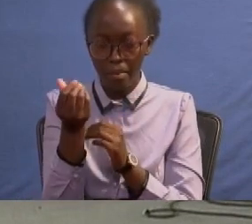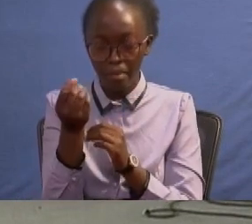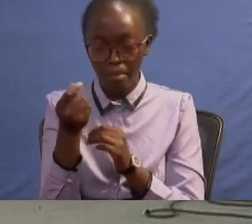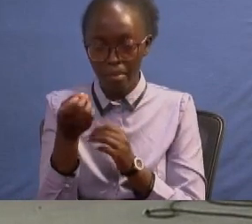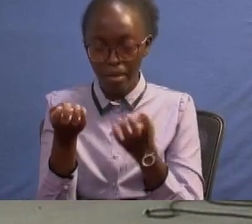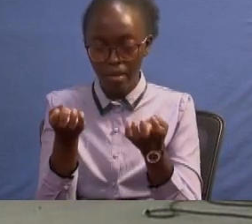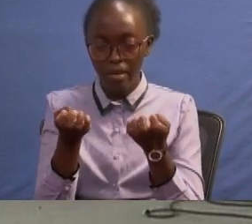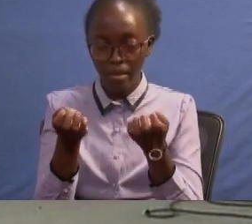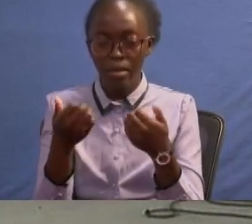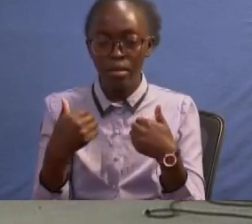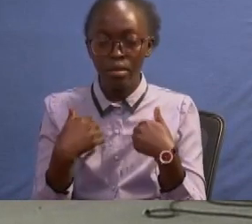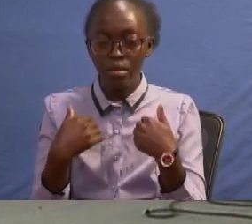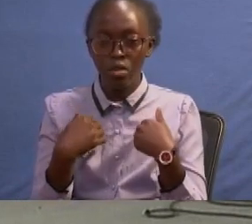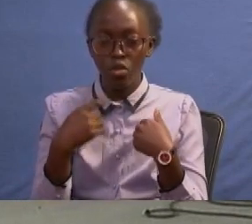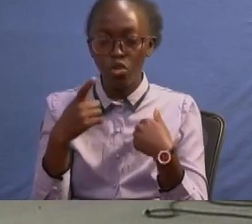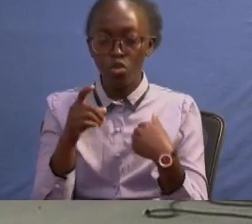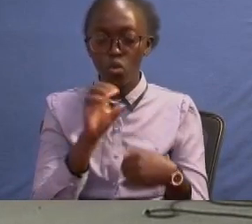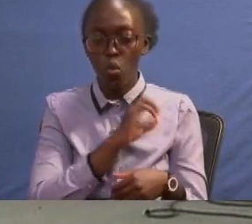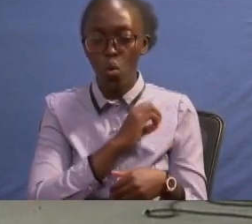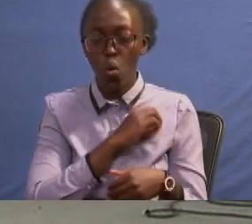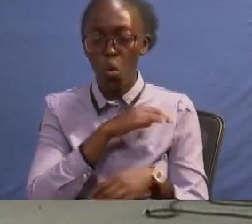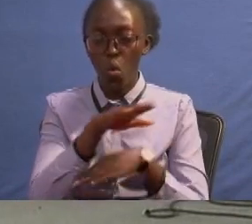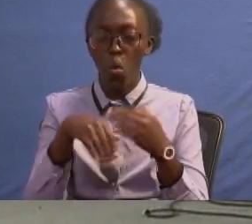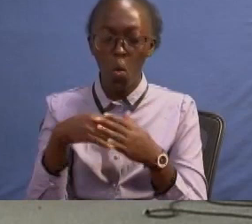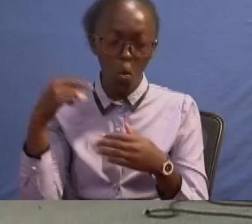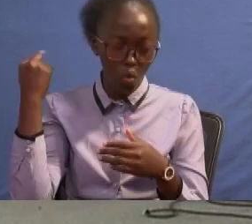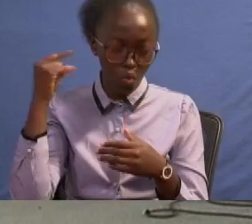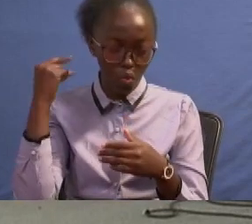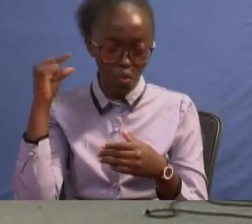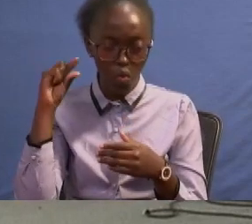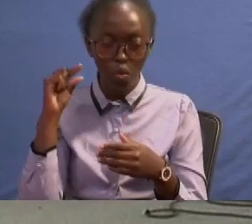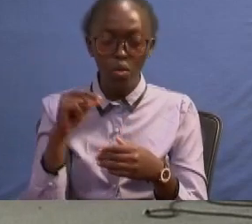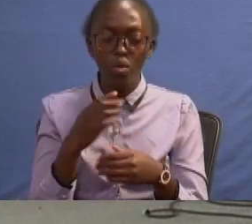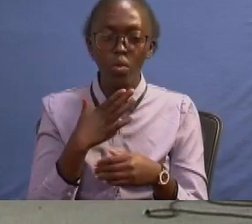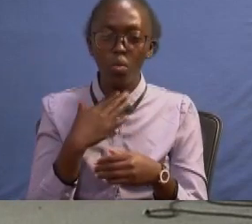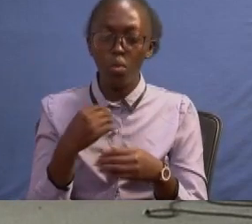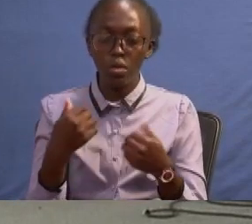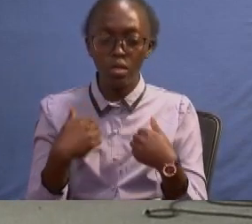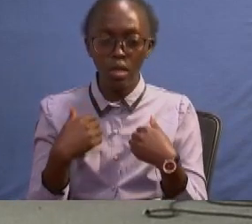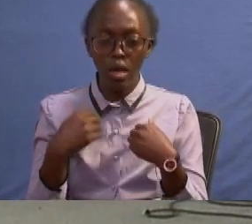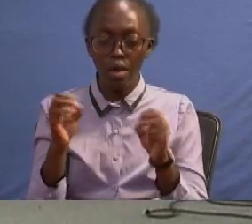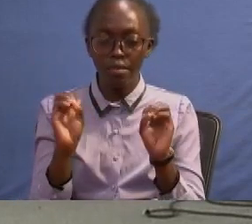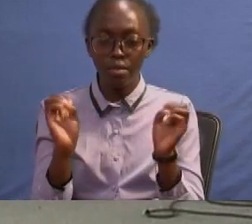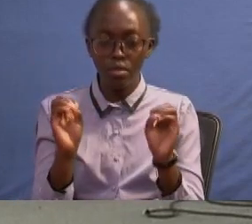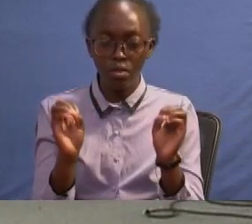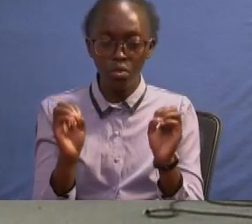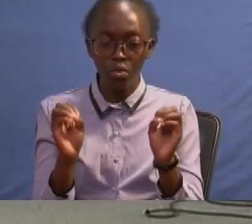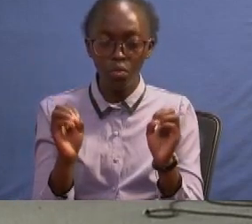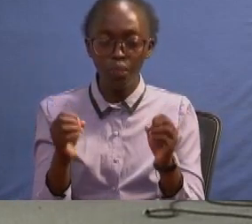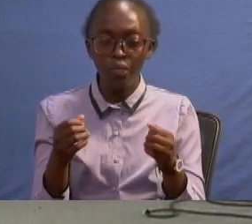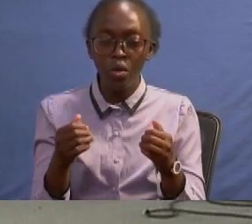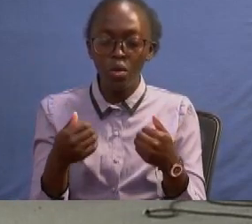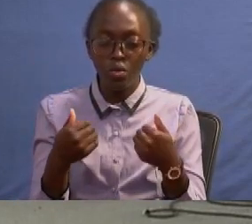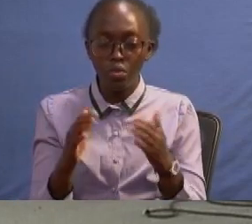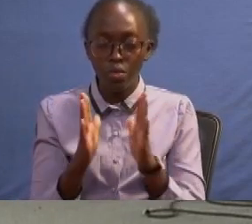we know you are the owner of silver and gold. Let there not be any want for those families. Let there be no